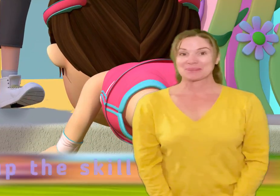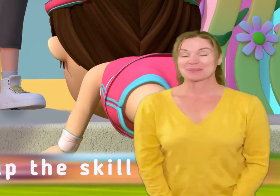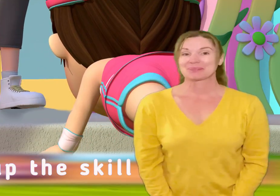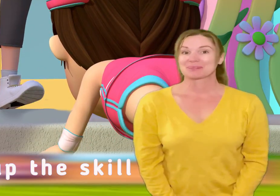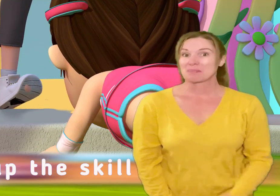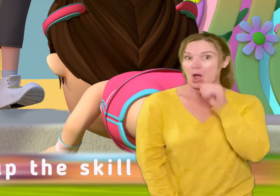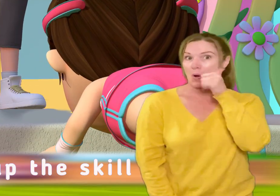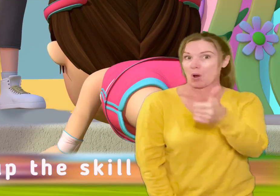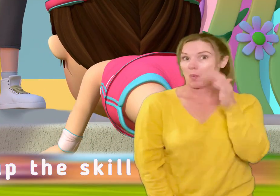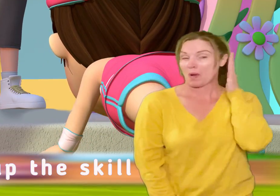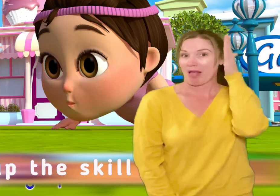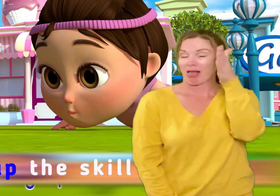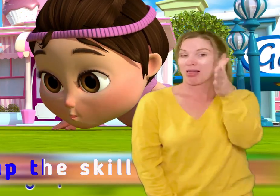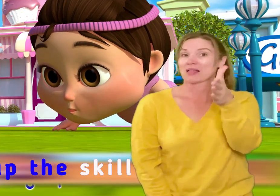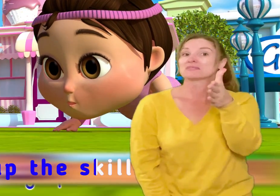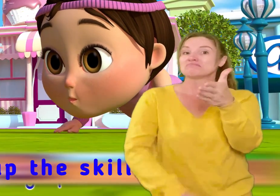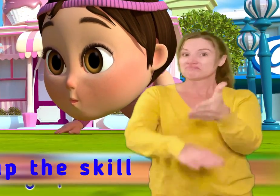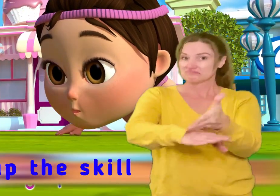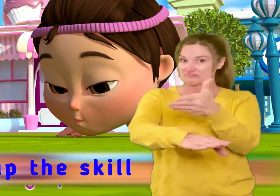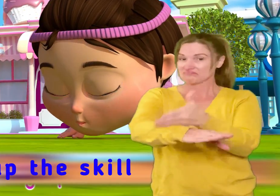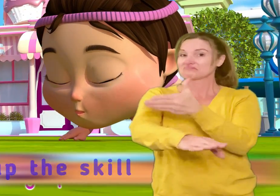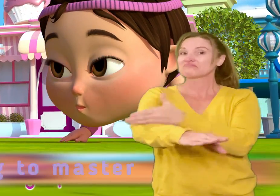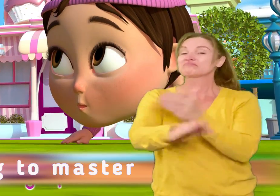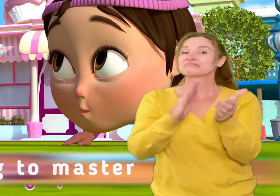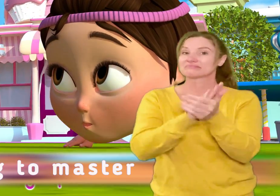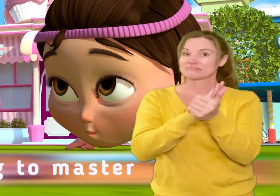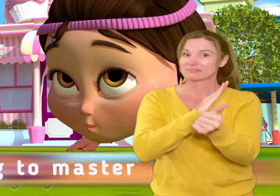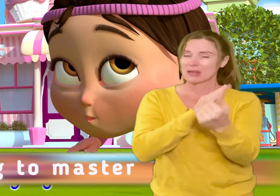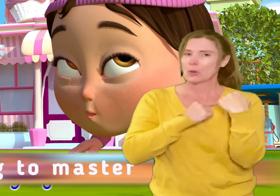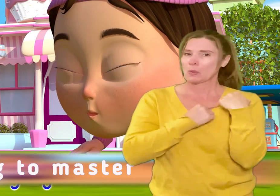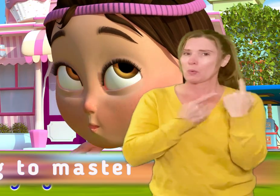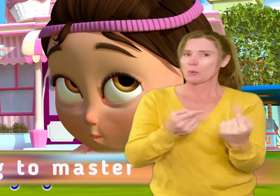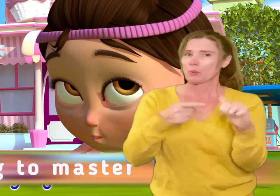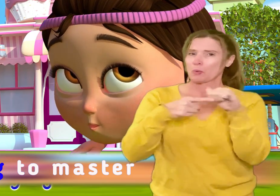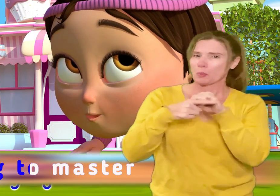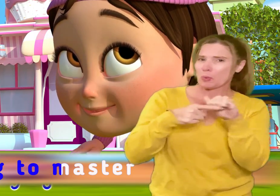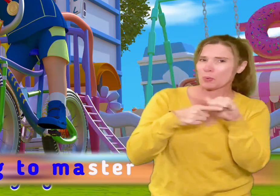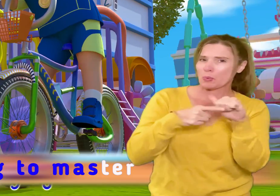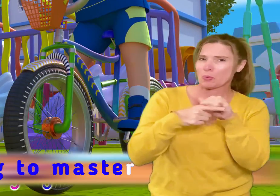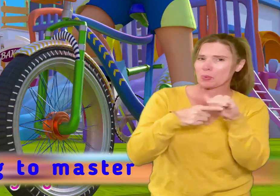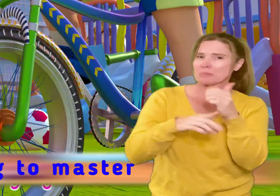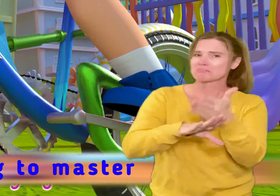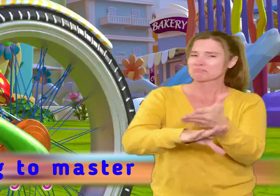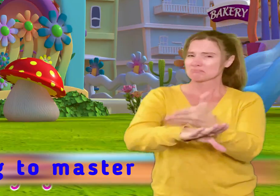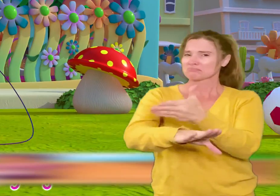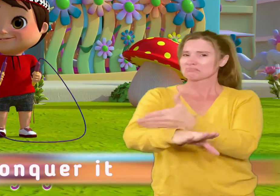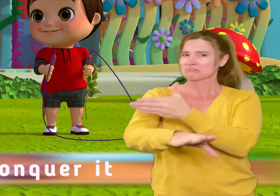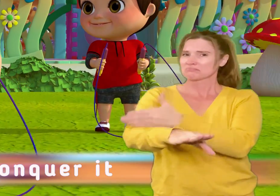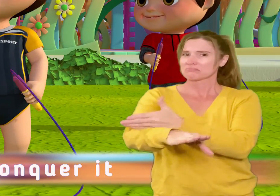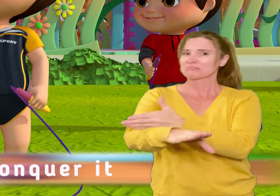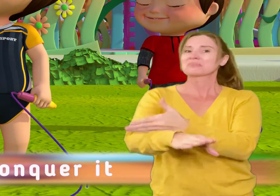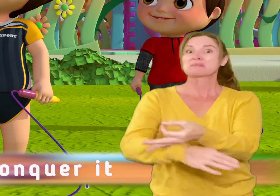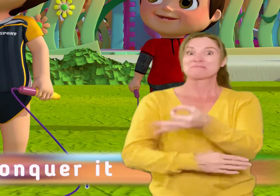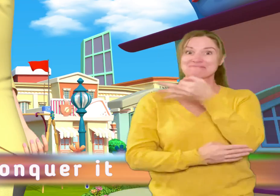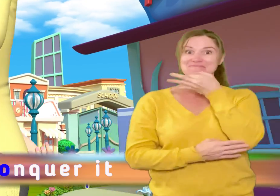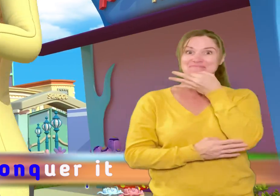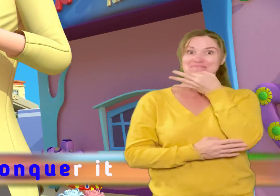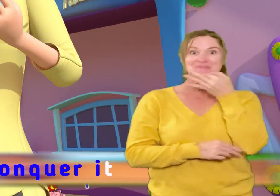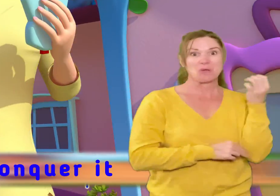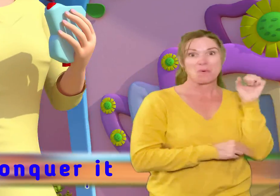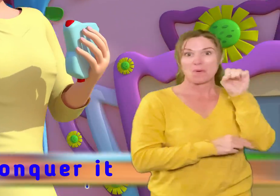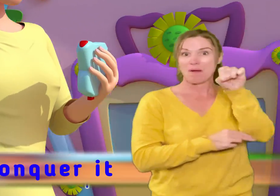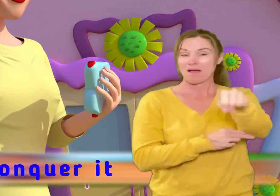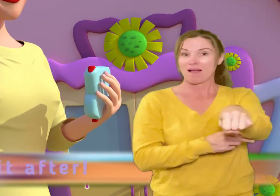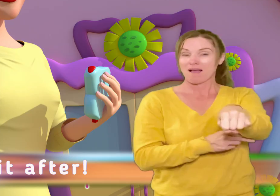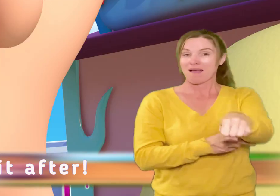scrapers tomorrow will bring up the skill we've been trying to master we'll Master it